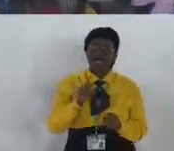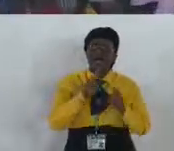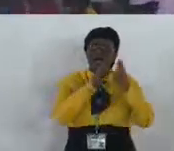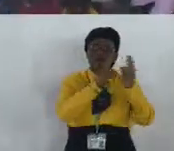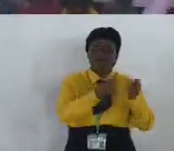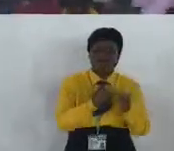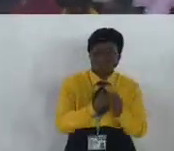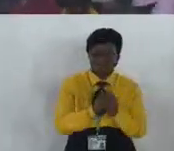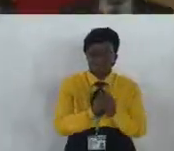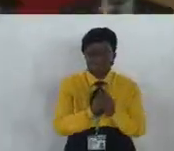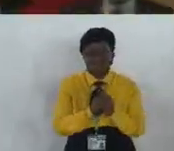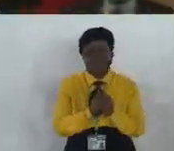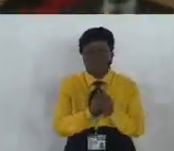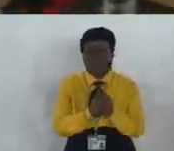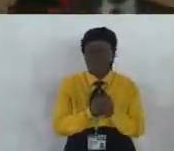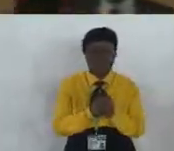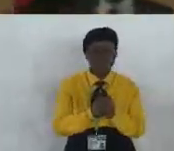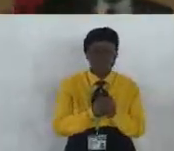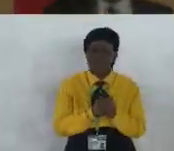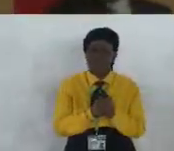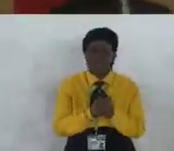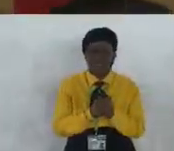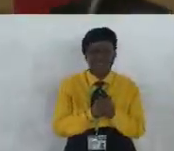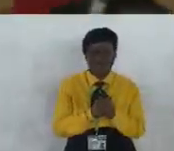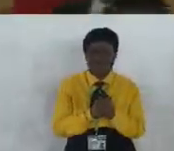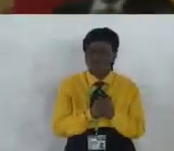Strengthen them as they pray.